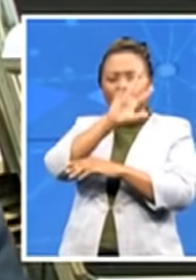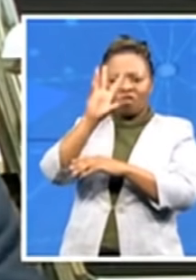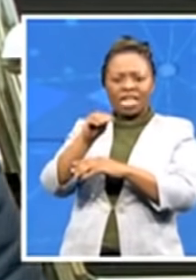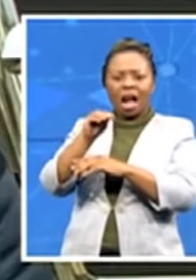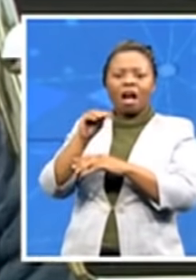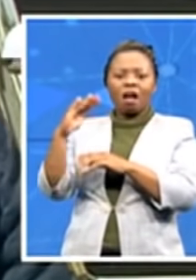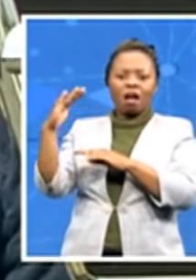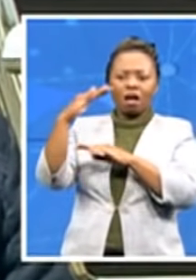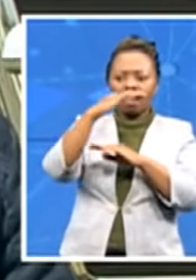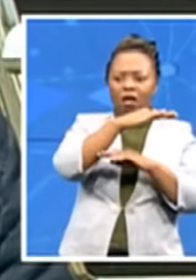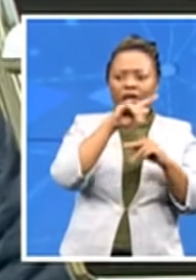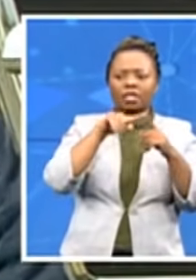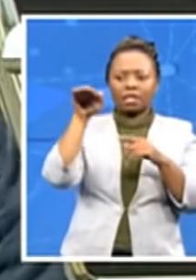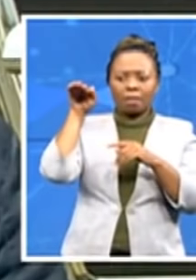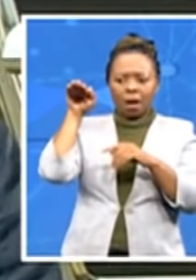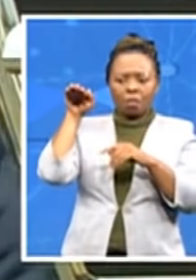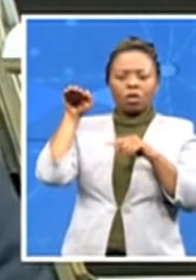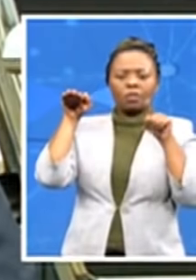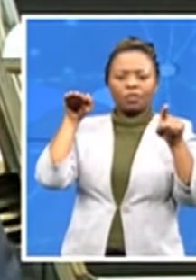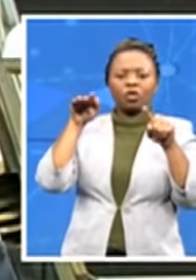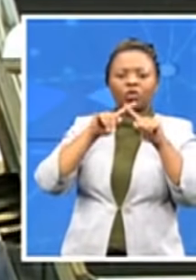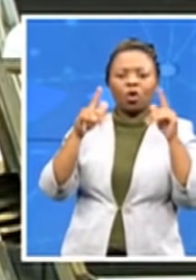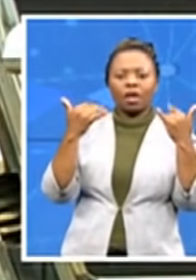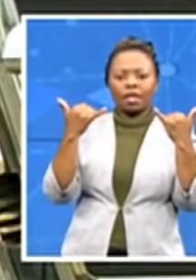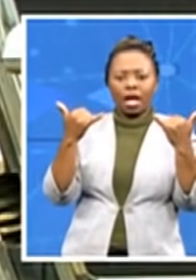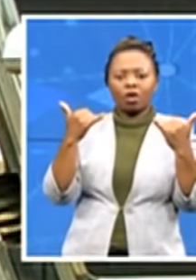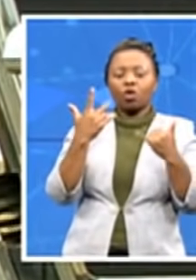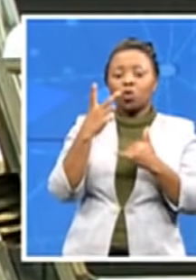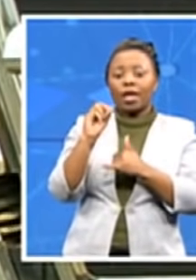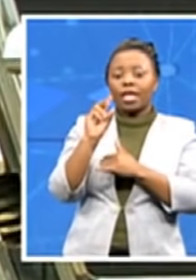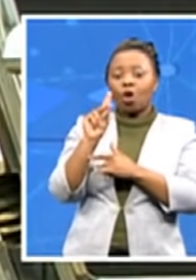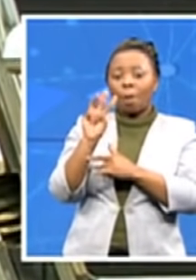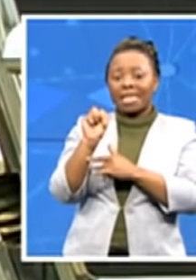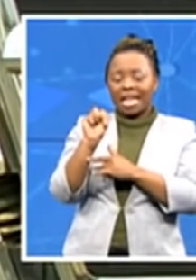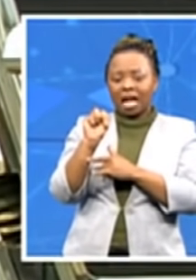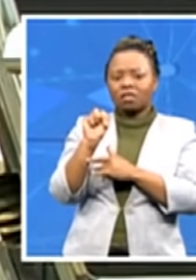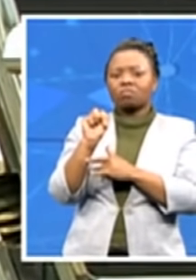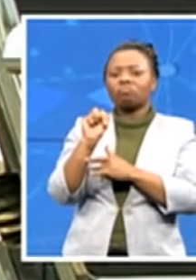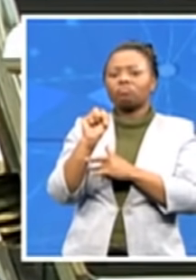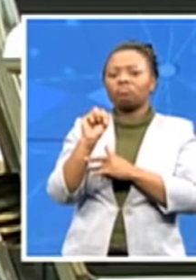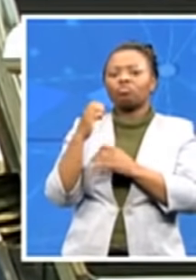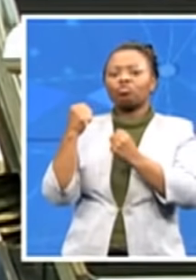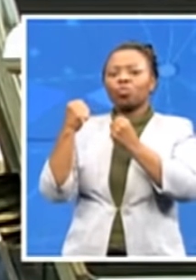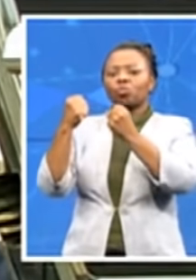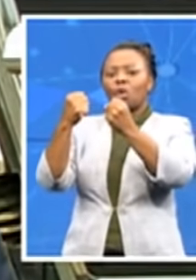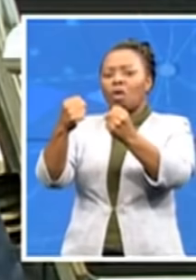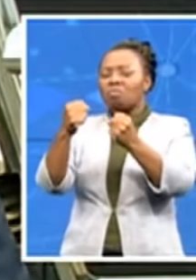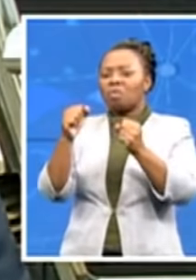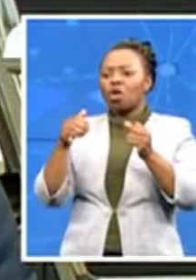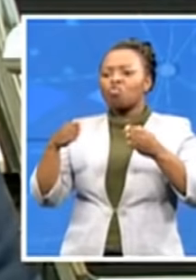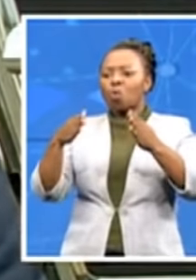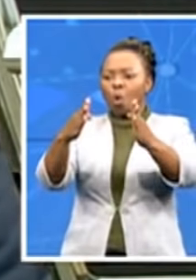drove about 220 kilometers from Polokwane to here and there's nothing on the road? It's just zilch, no